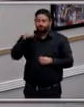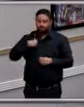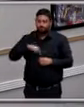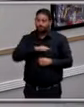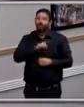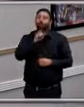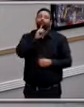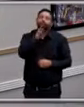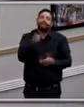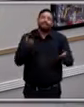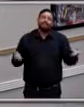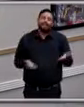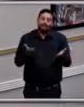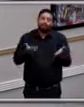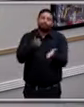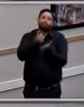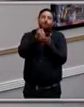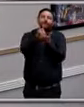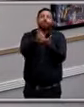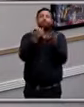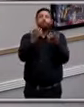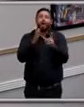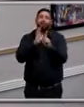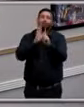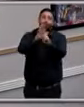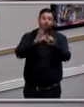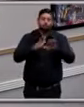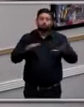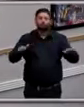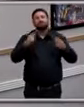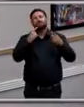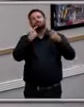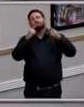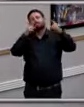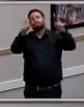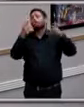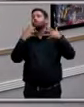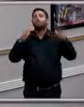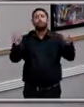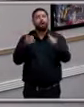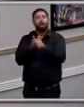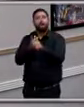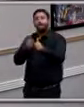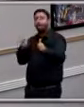here to help and we want your child to be successful and for no one to fall behind.